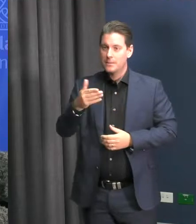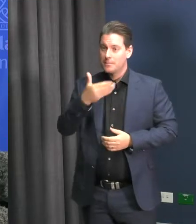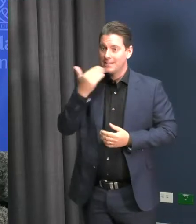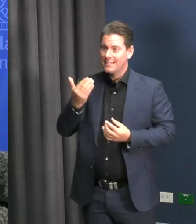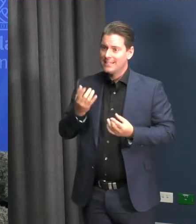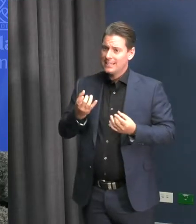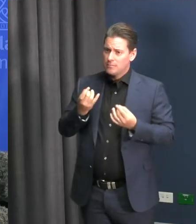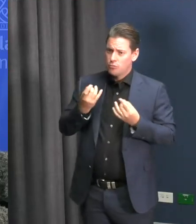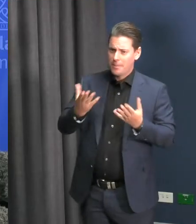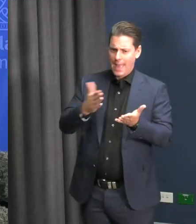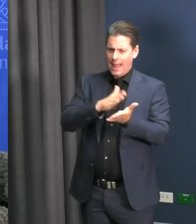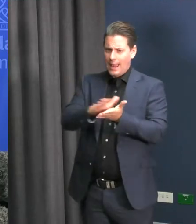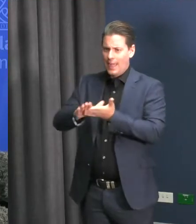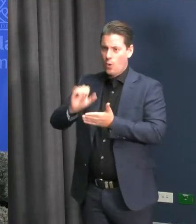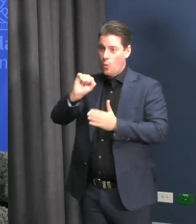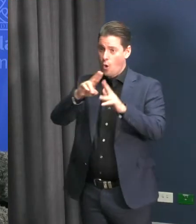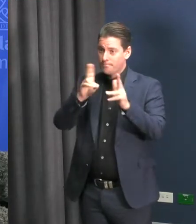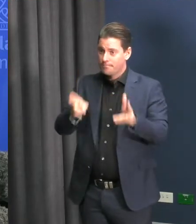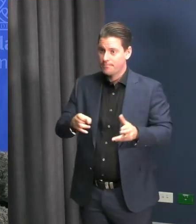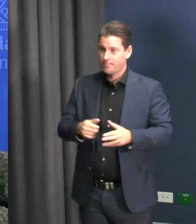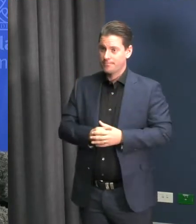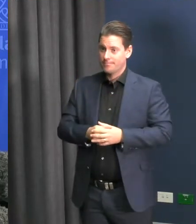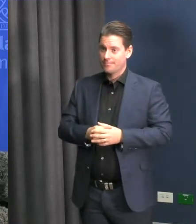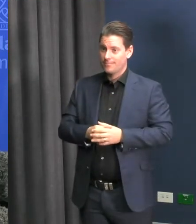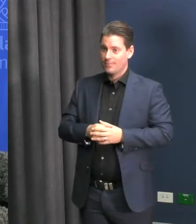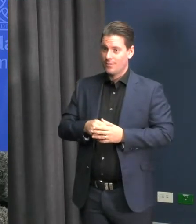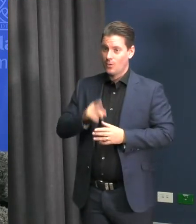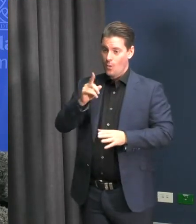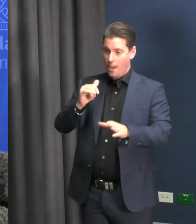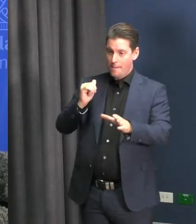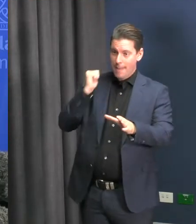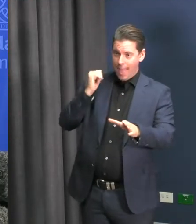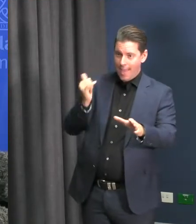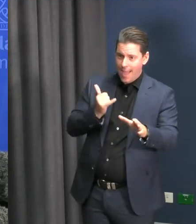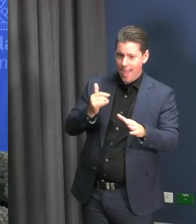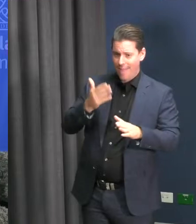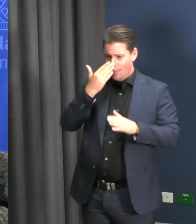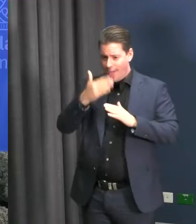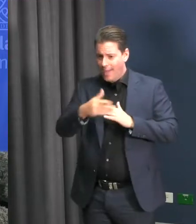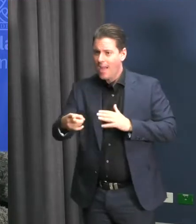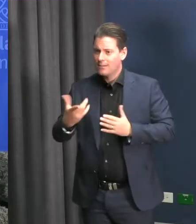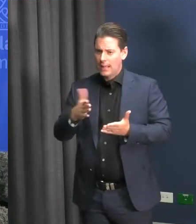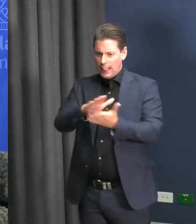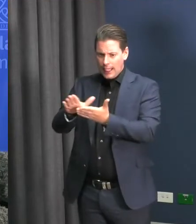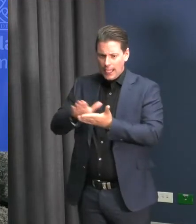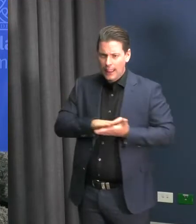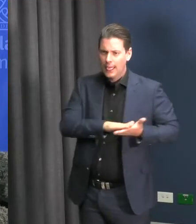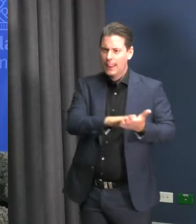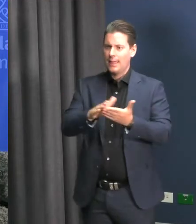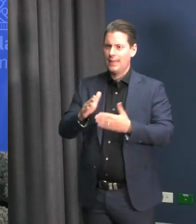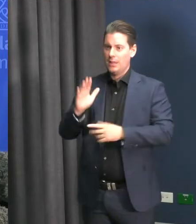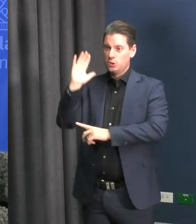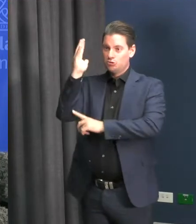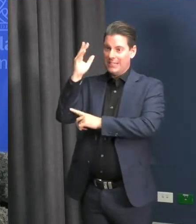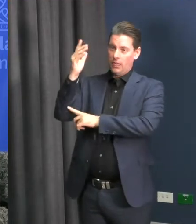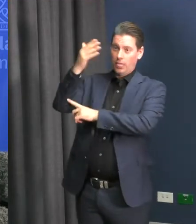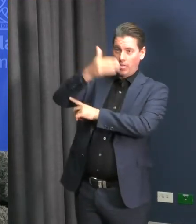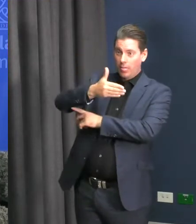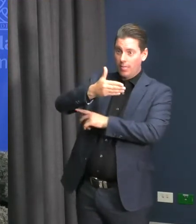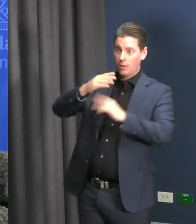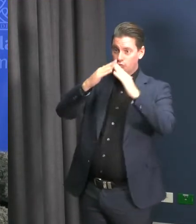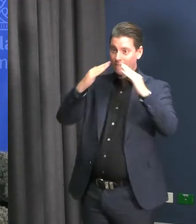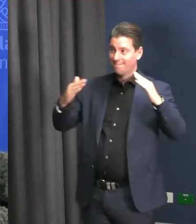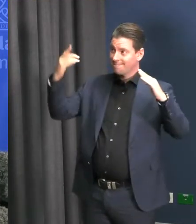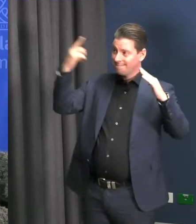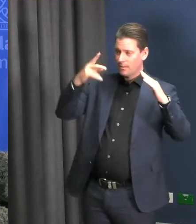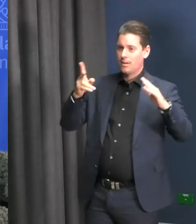home. Go around the yard and clean up anything that loose debris, or if there's branches hanging over the house, now's the